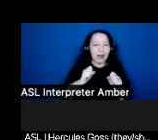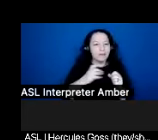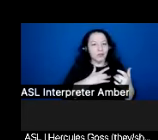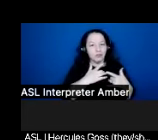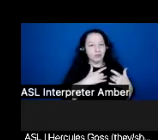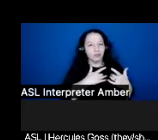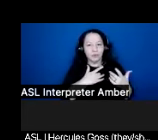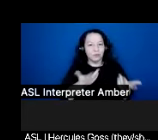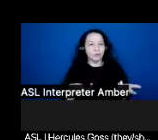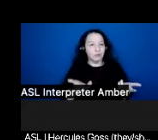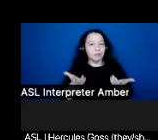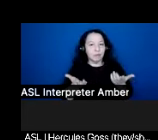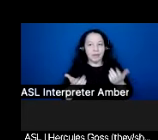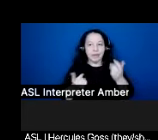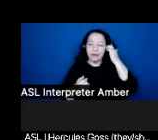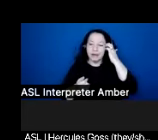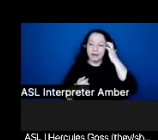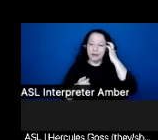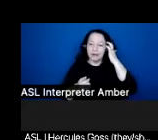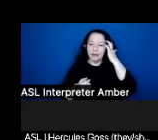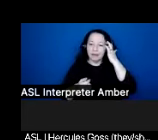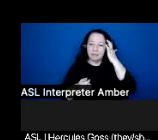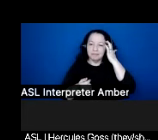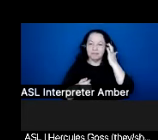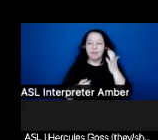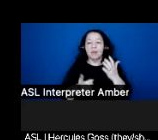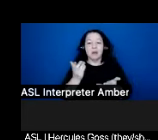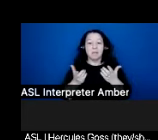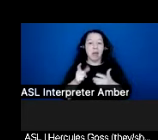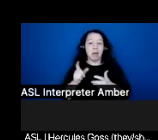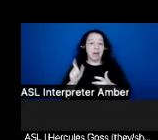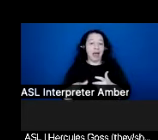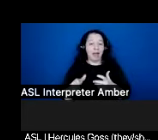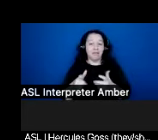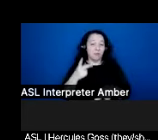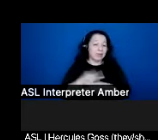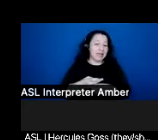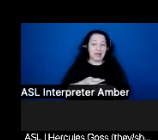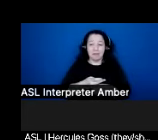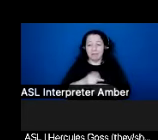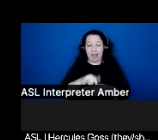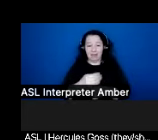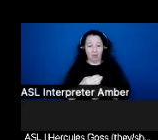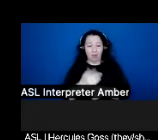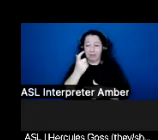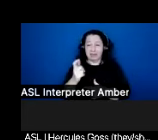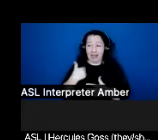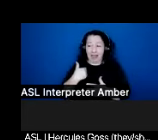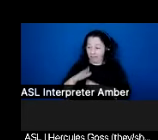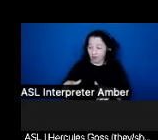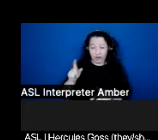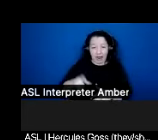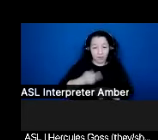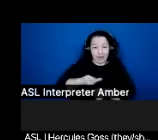reasons, right? So, like in terms of maybe having to have that job because they have children to provide for, or they feel like they're